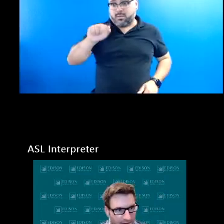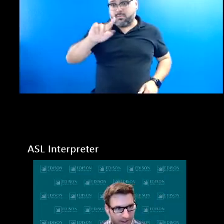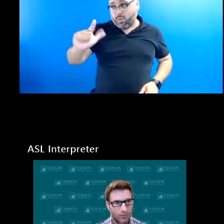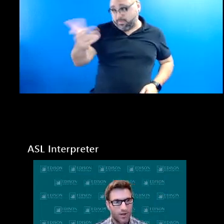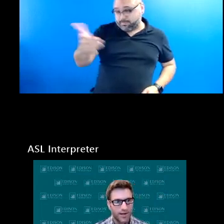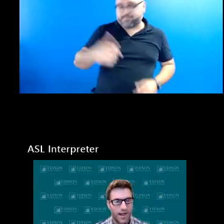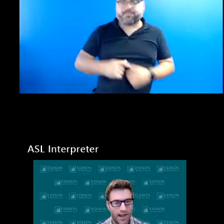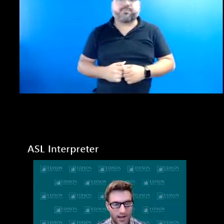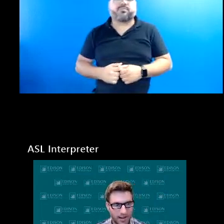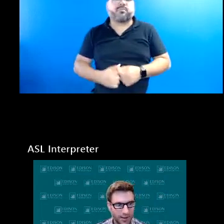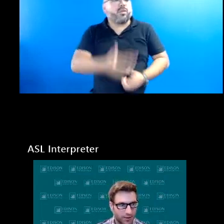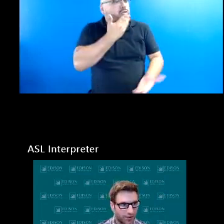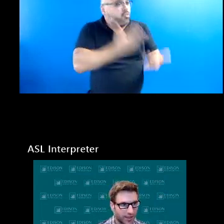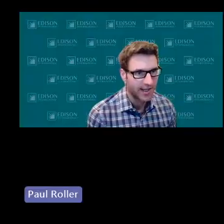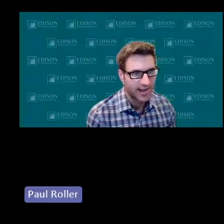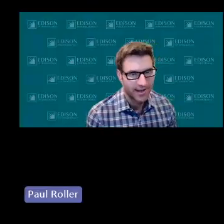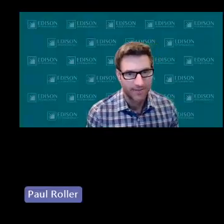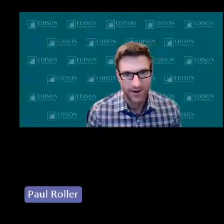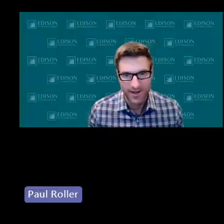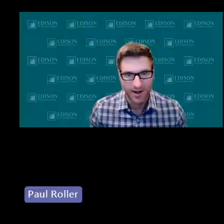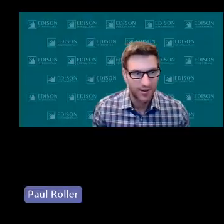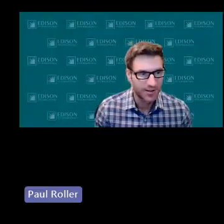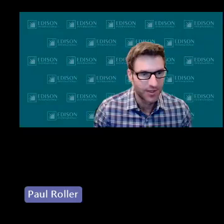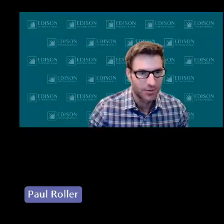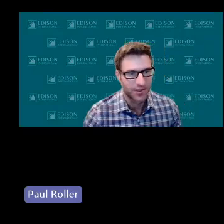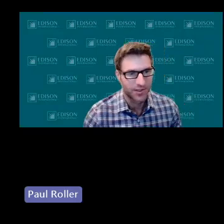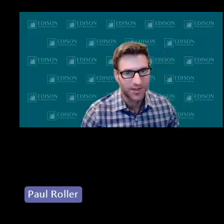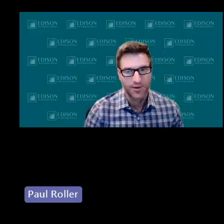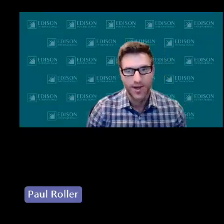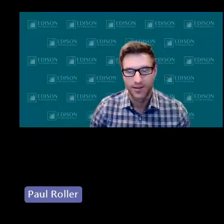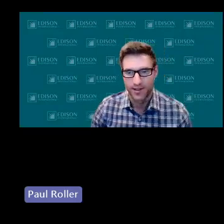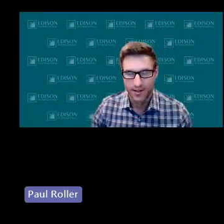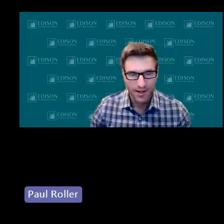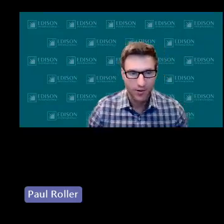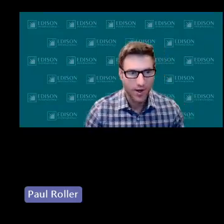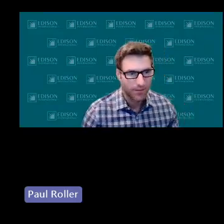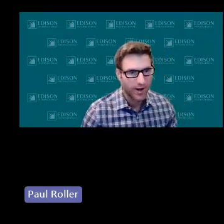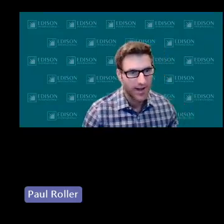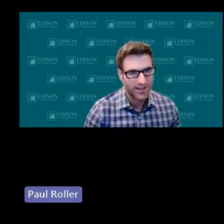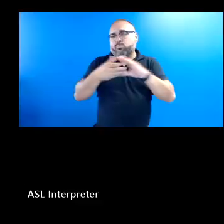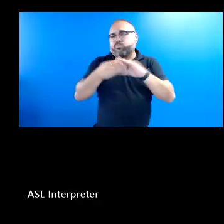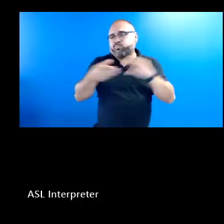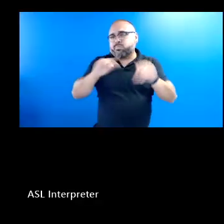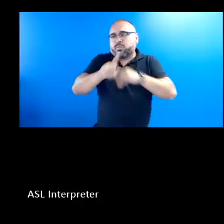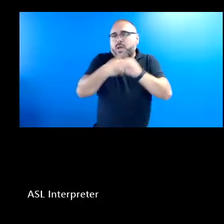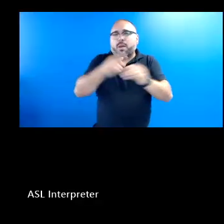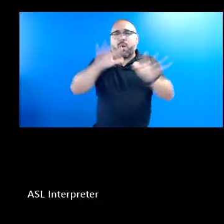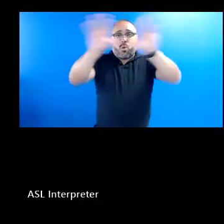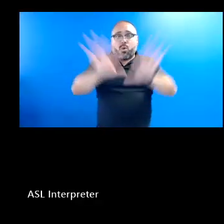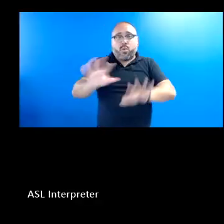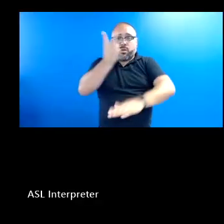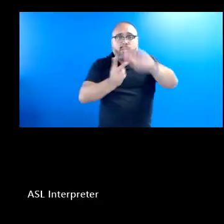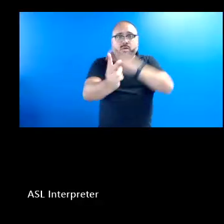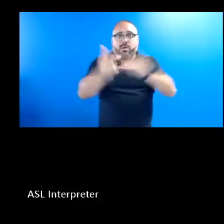Good evening, everyone, and thank you for joining today. I'm very honored to be able to talk to you about the weather forecasting that we do here at